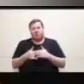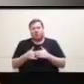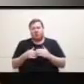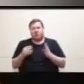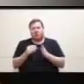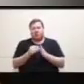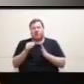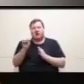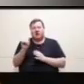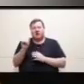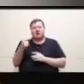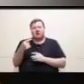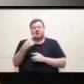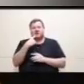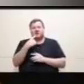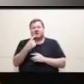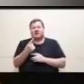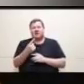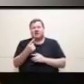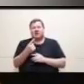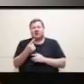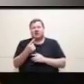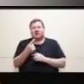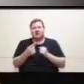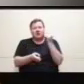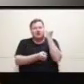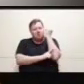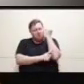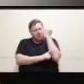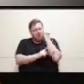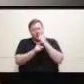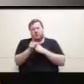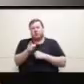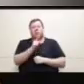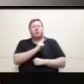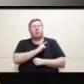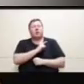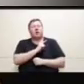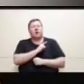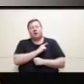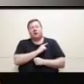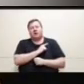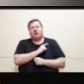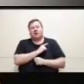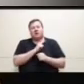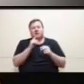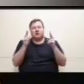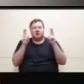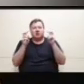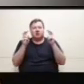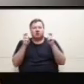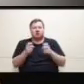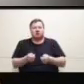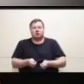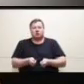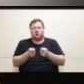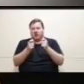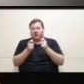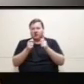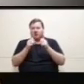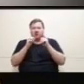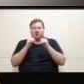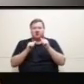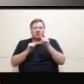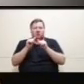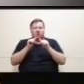AG is saying they penalized you because the issue raised by the audit team